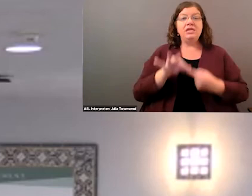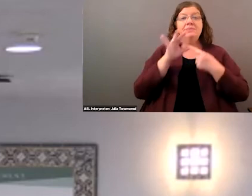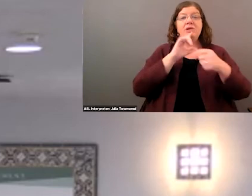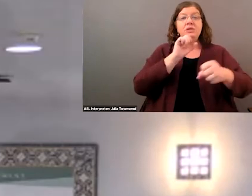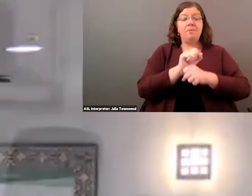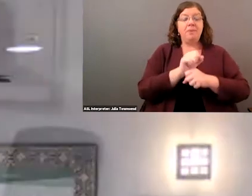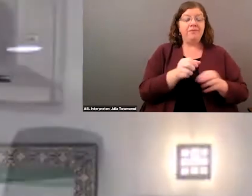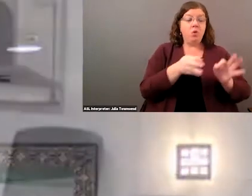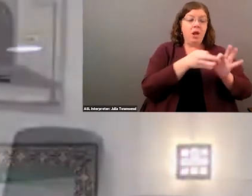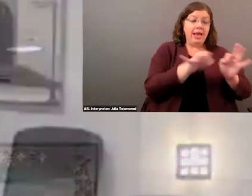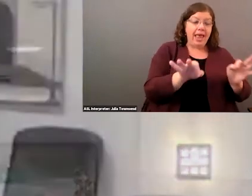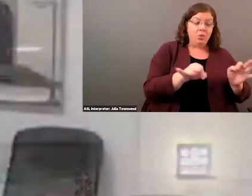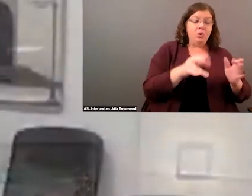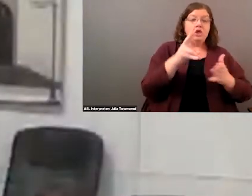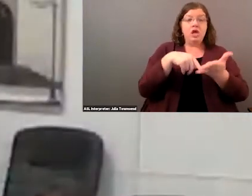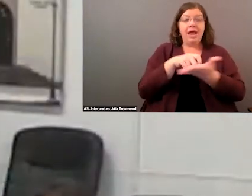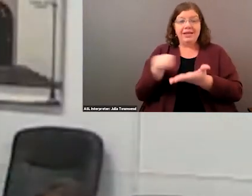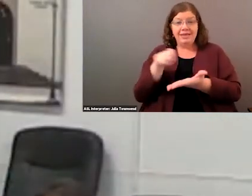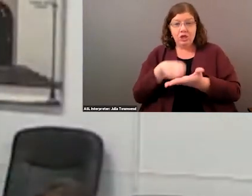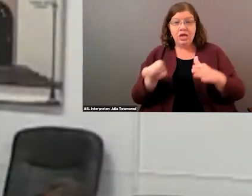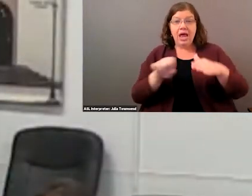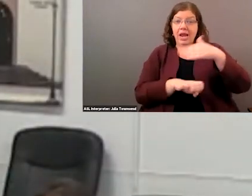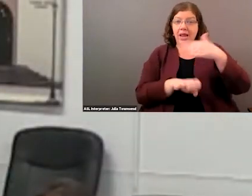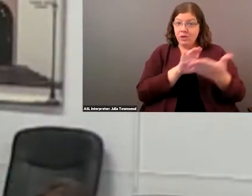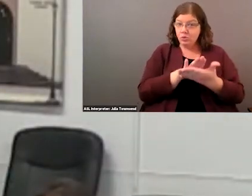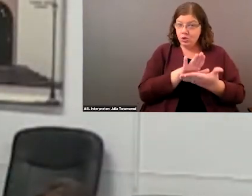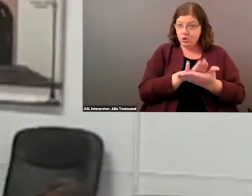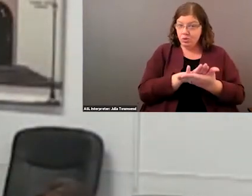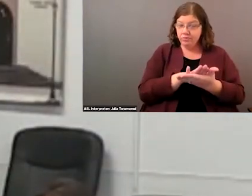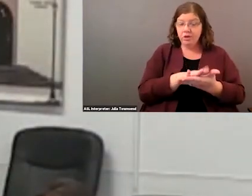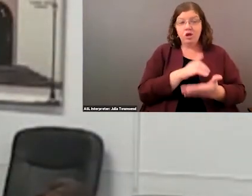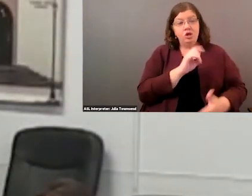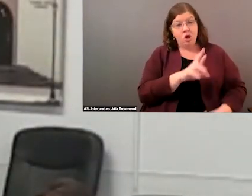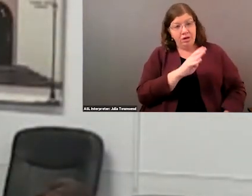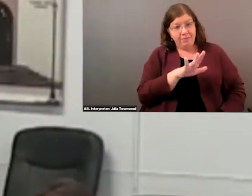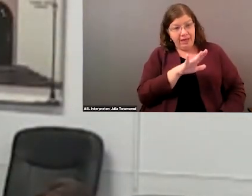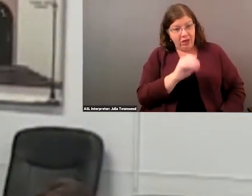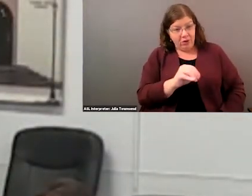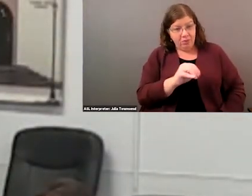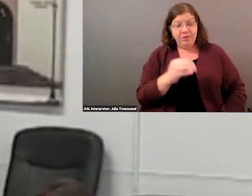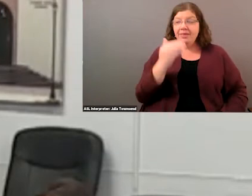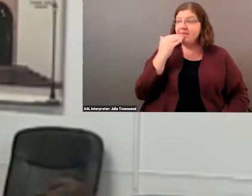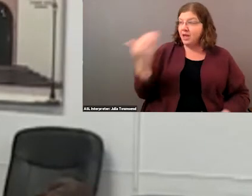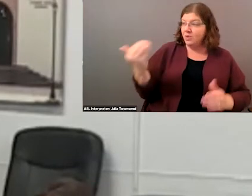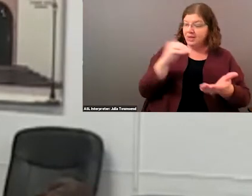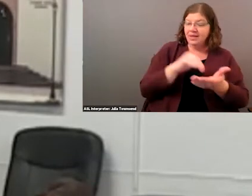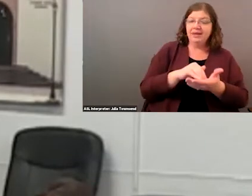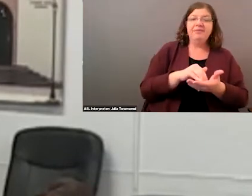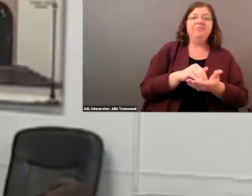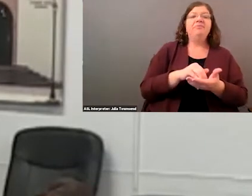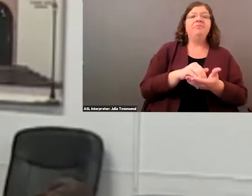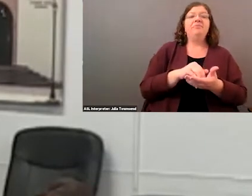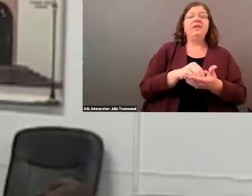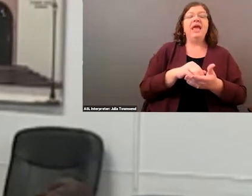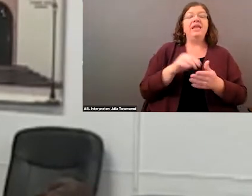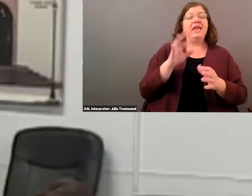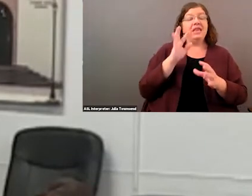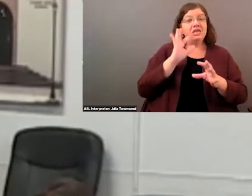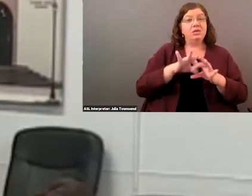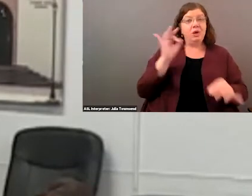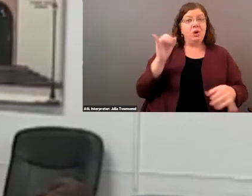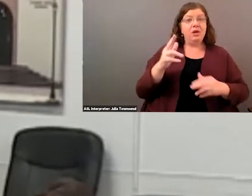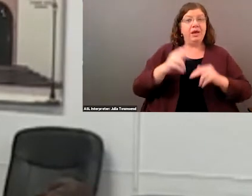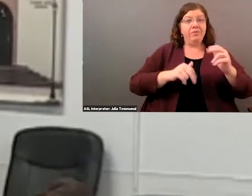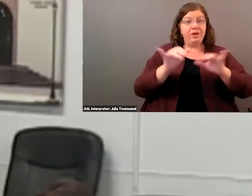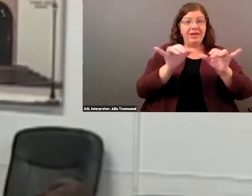you again. In the spirit of building a system, which is very accurate of what we're trying to do, and also another investment in